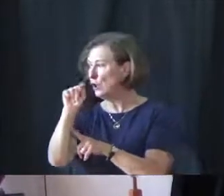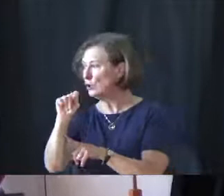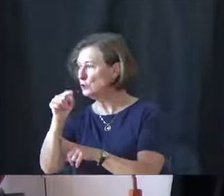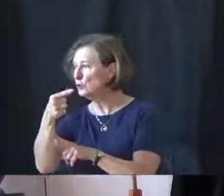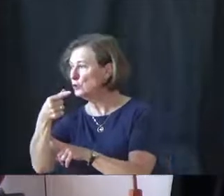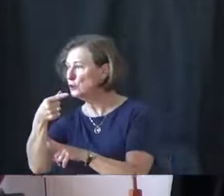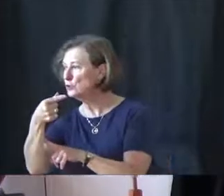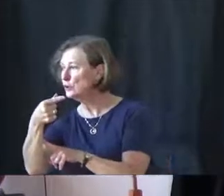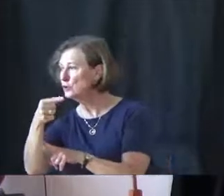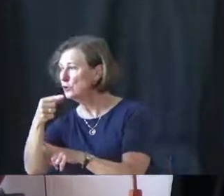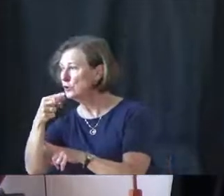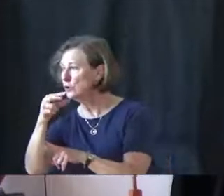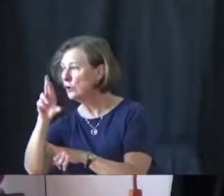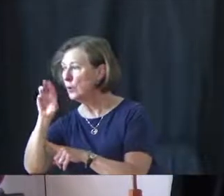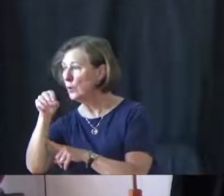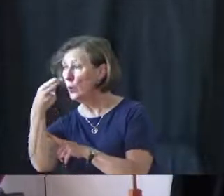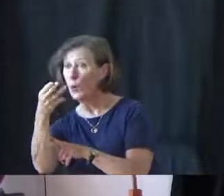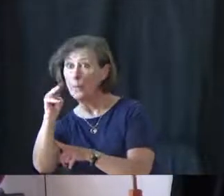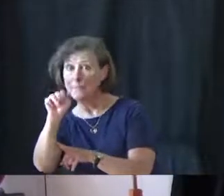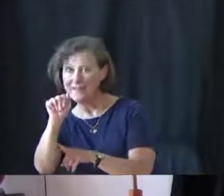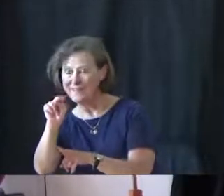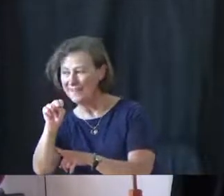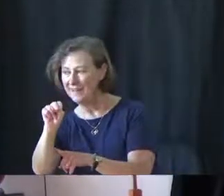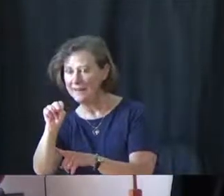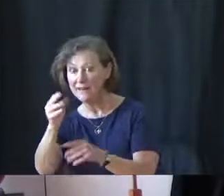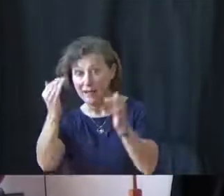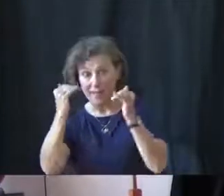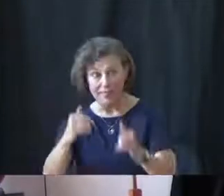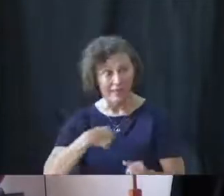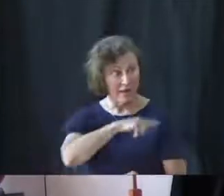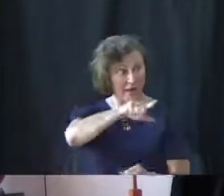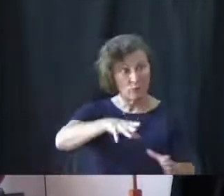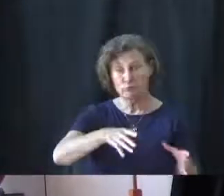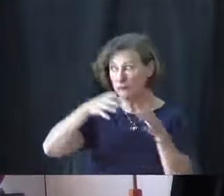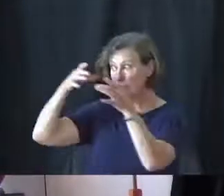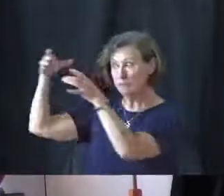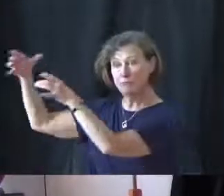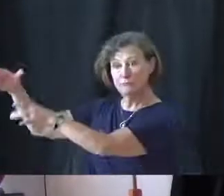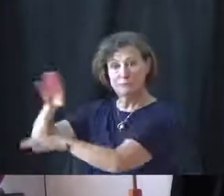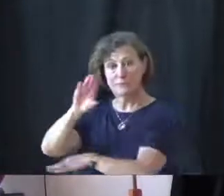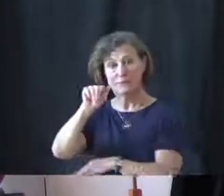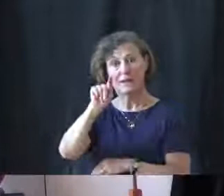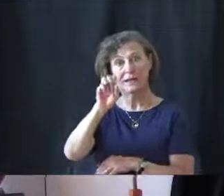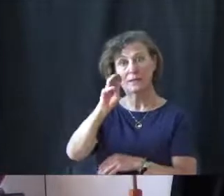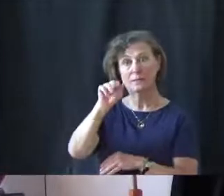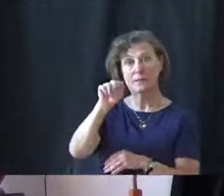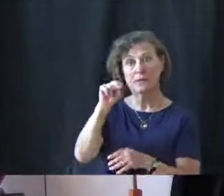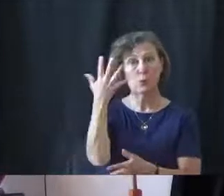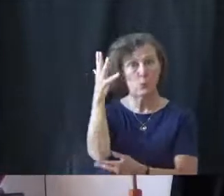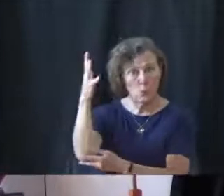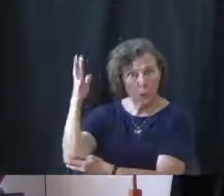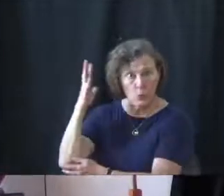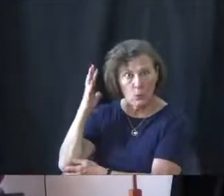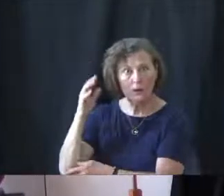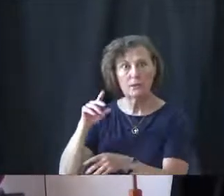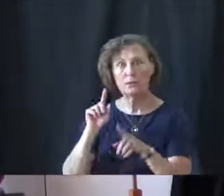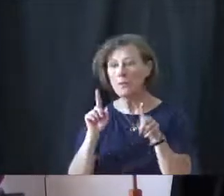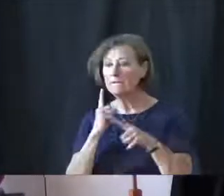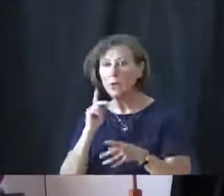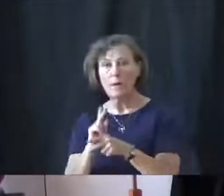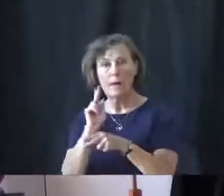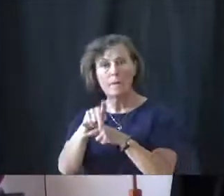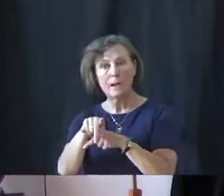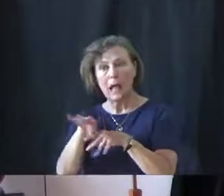And then we're going to all go outside into Bateman Woods, and we are going to go for a little plant walk and learn